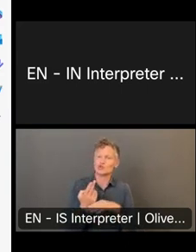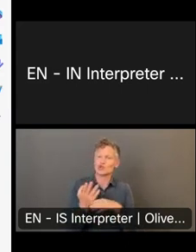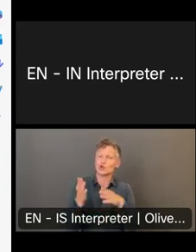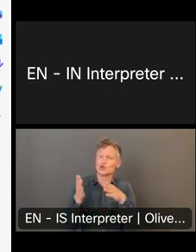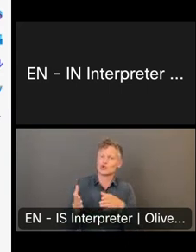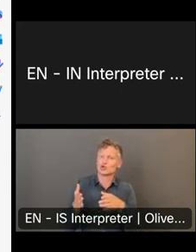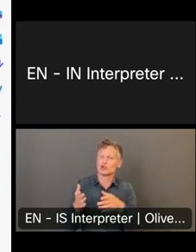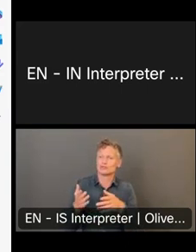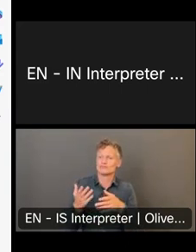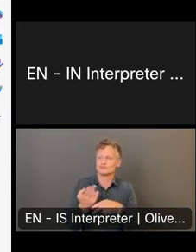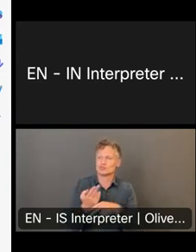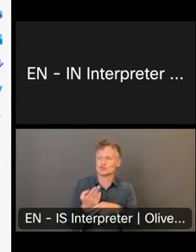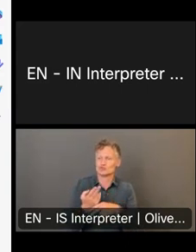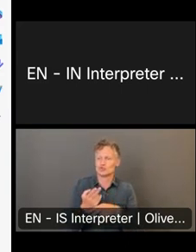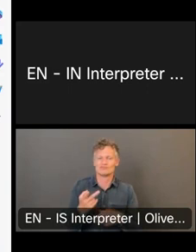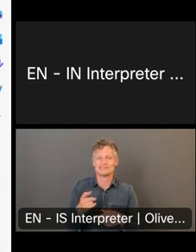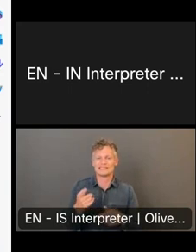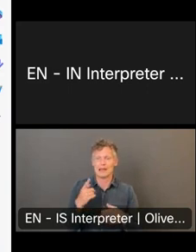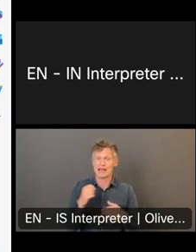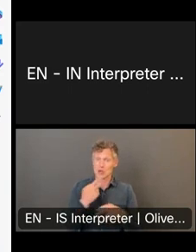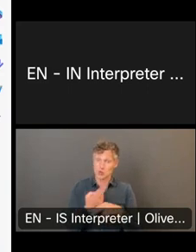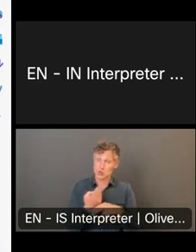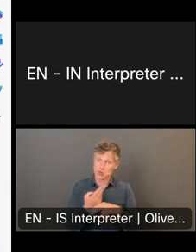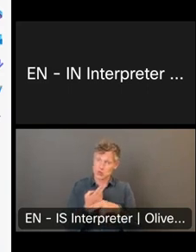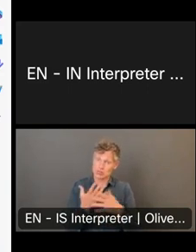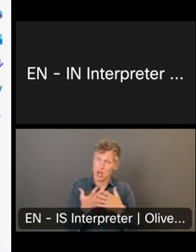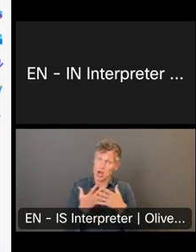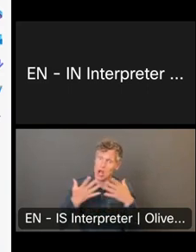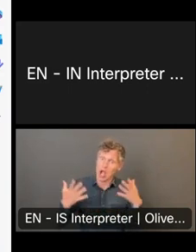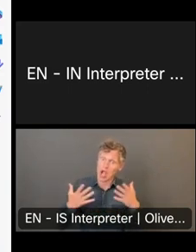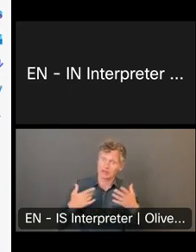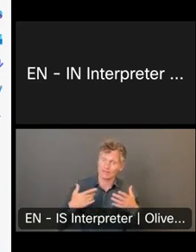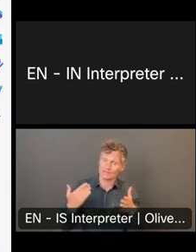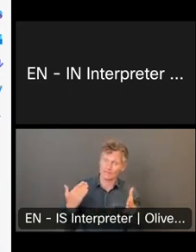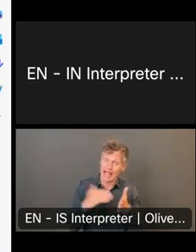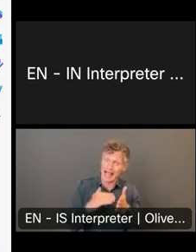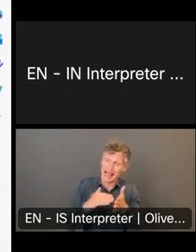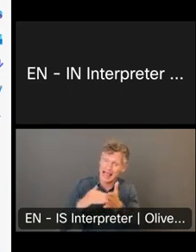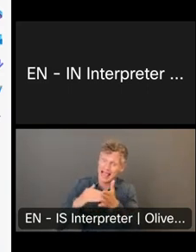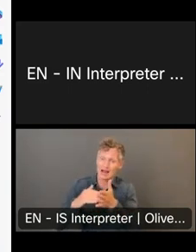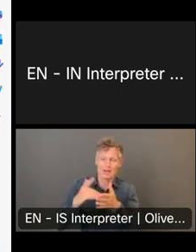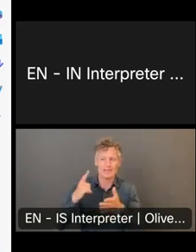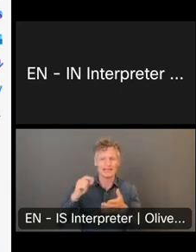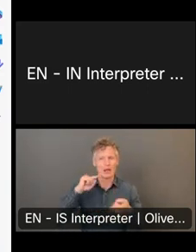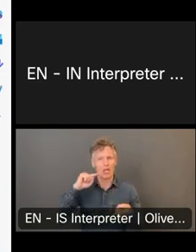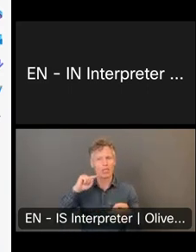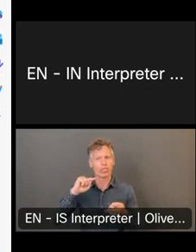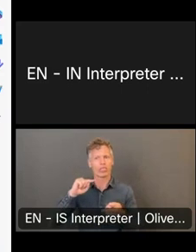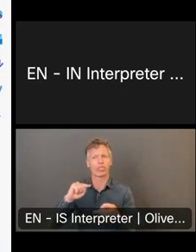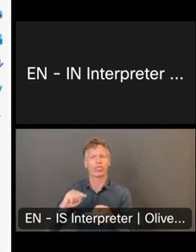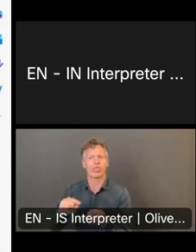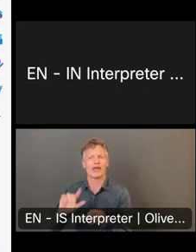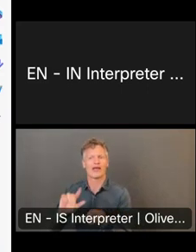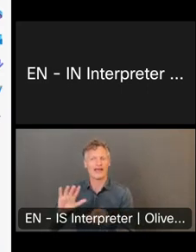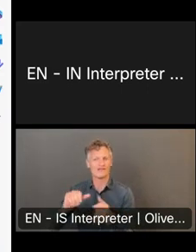The law of usury, the more frequently a sign is used, the more blunted are the impressions attached to its form and